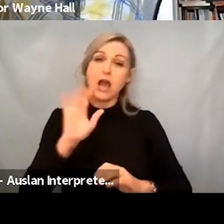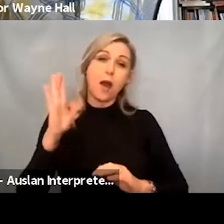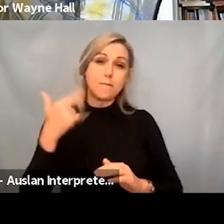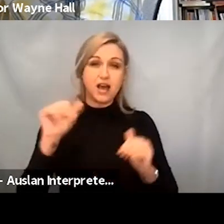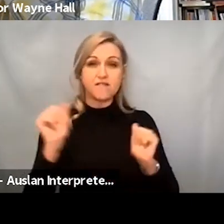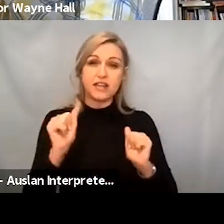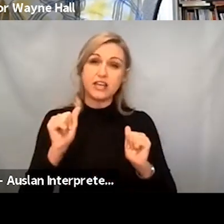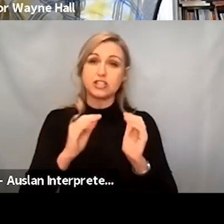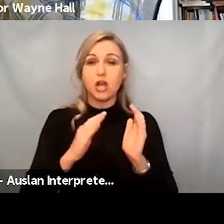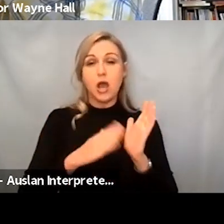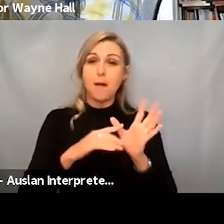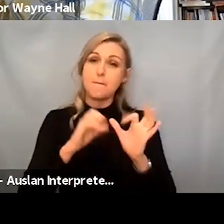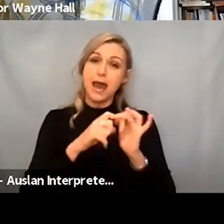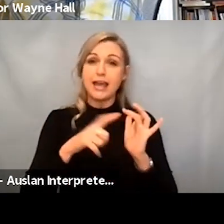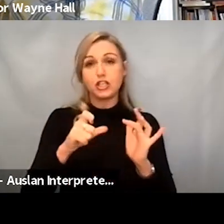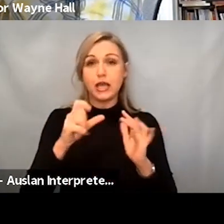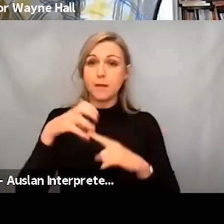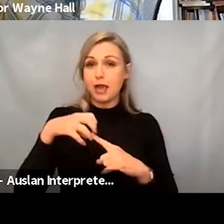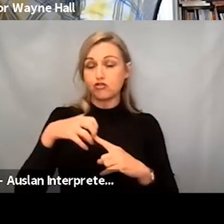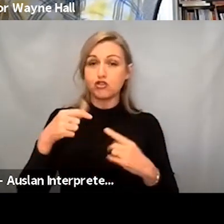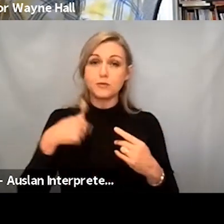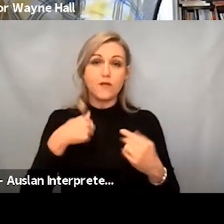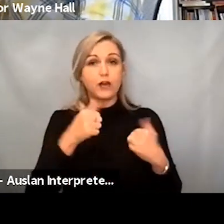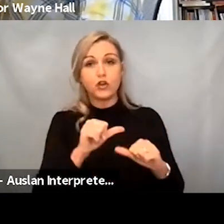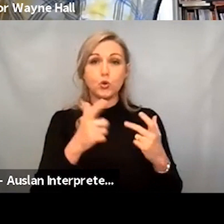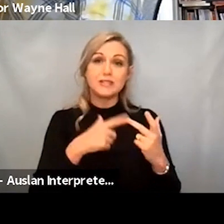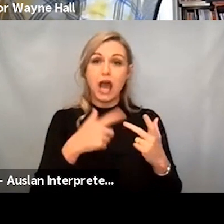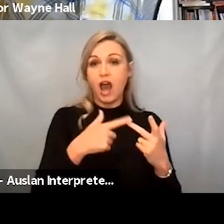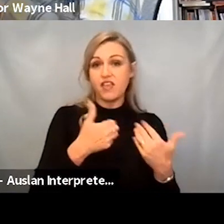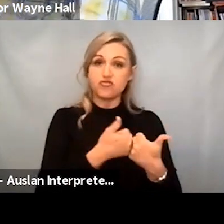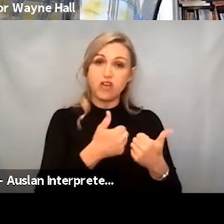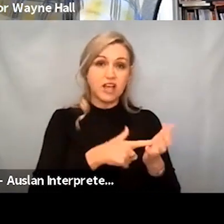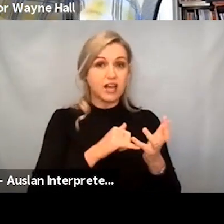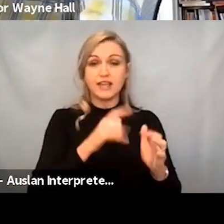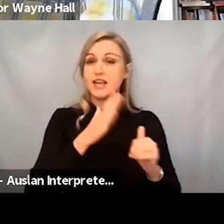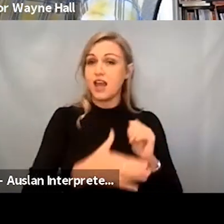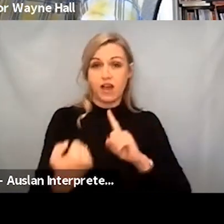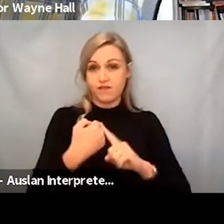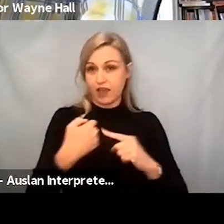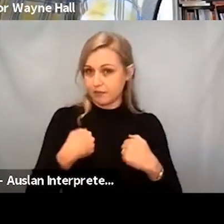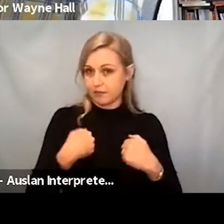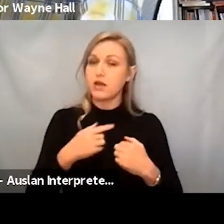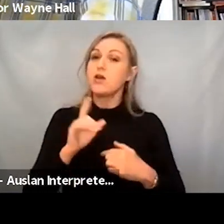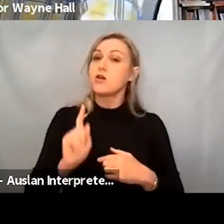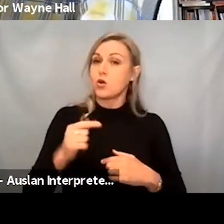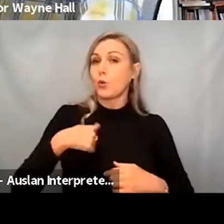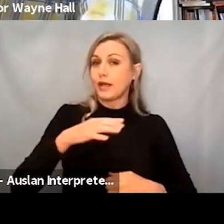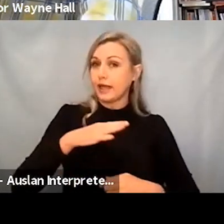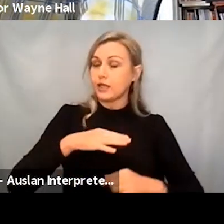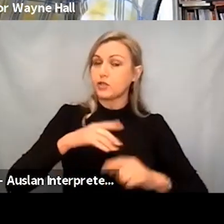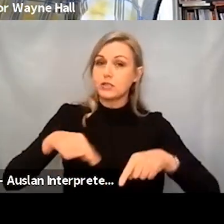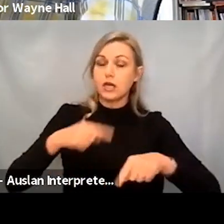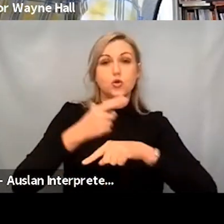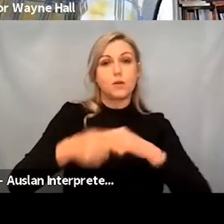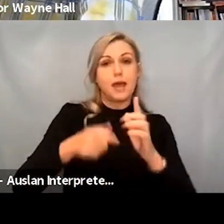and it makes no difference. So it really is this emphasis on